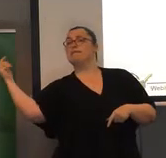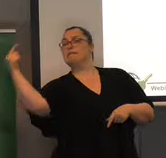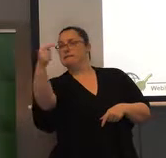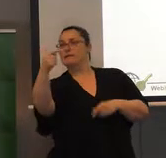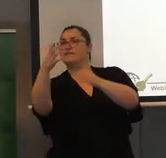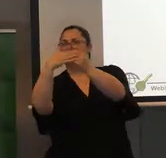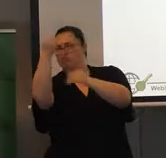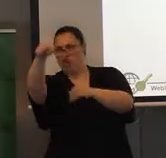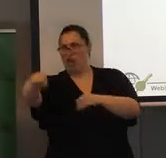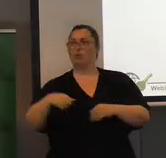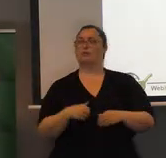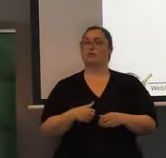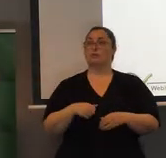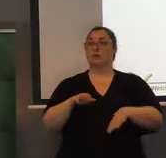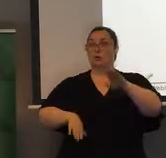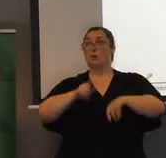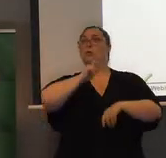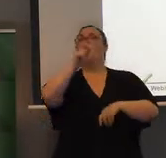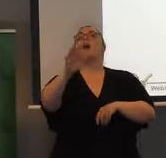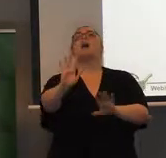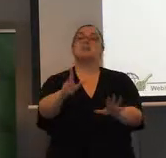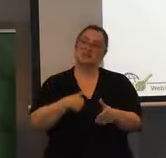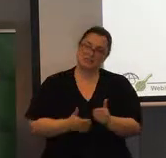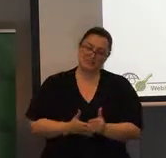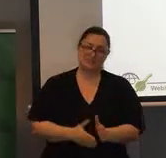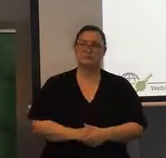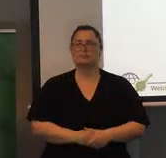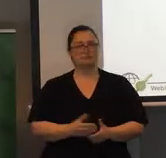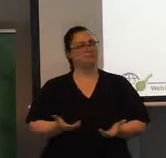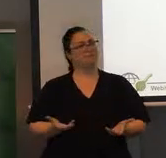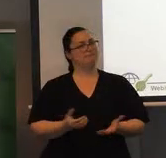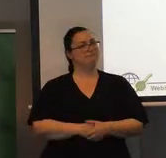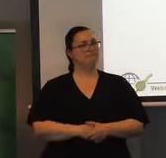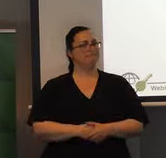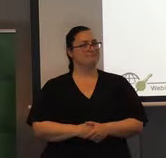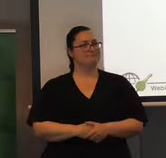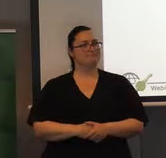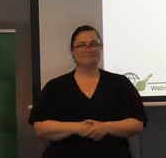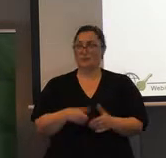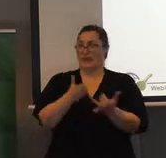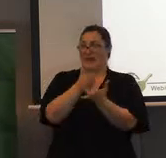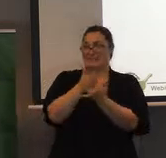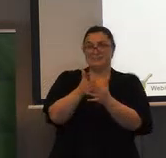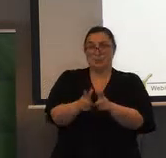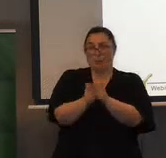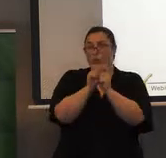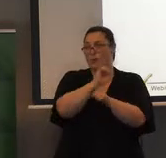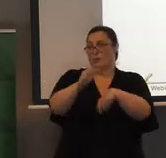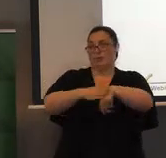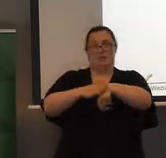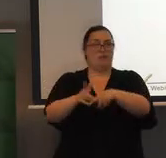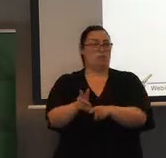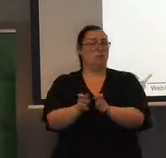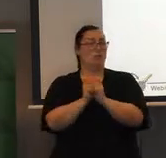How much effort are you going to put into making what you develop accessible? Are you starting to see that it's actually worth the effort that you put